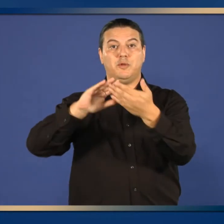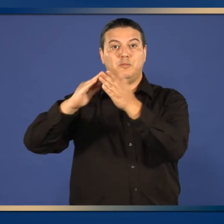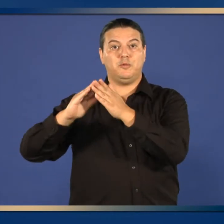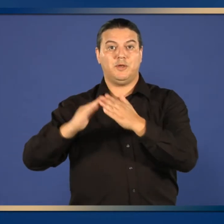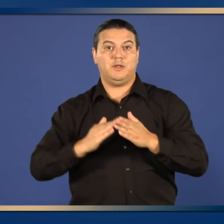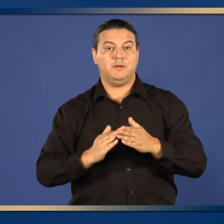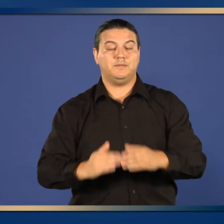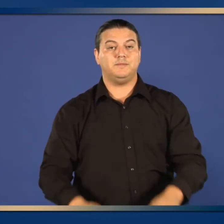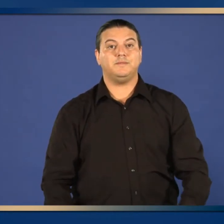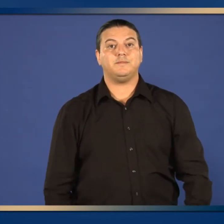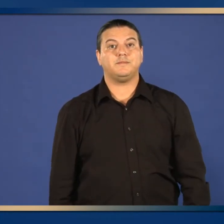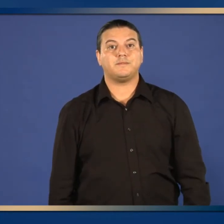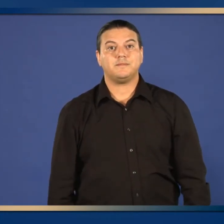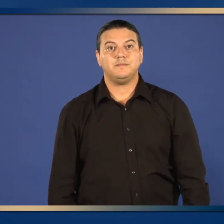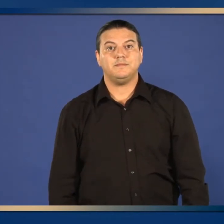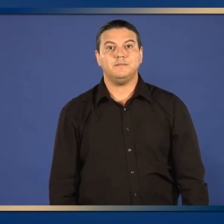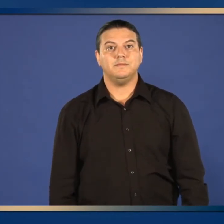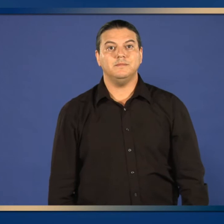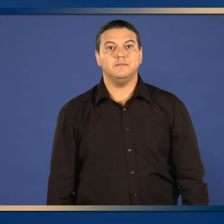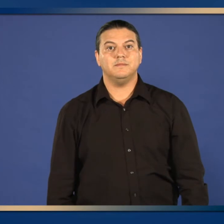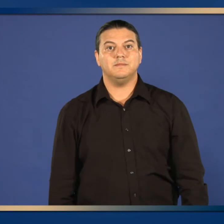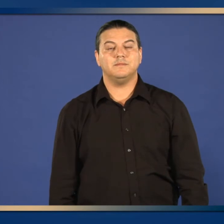your community.